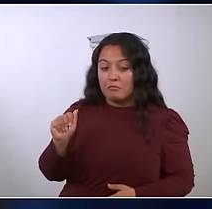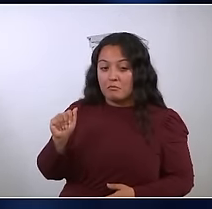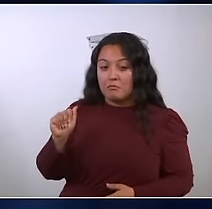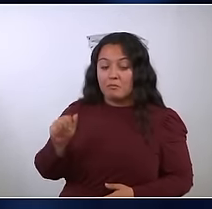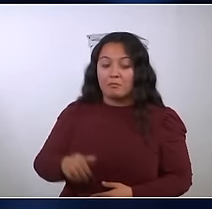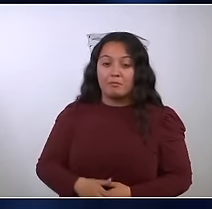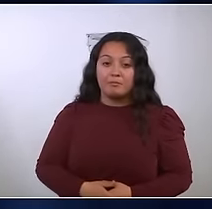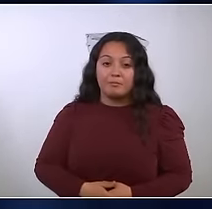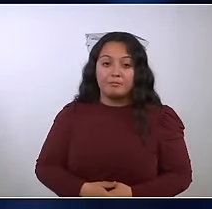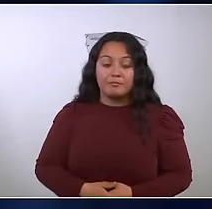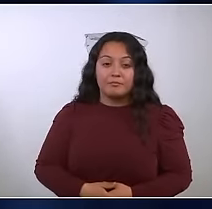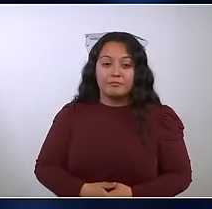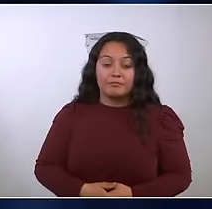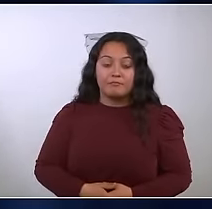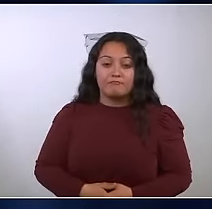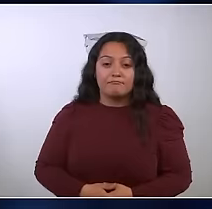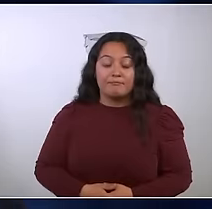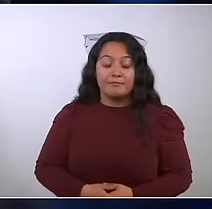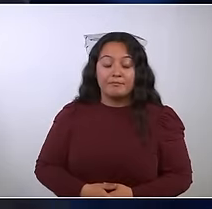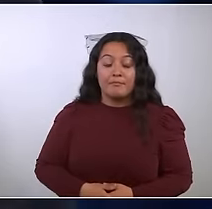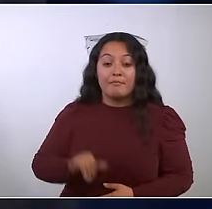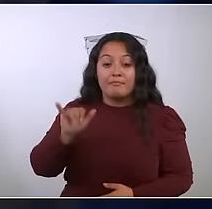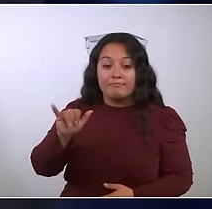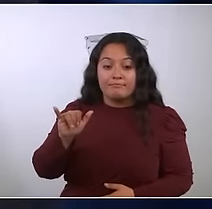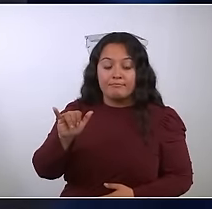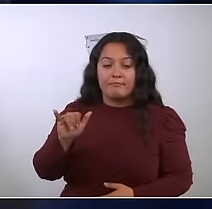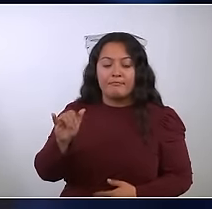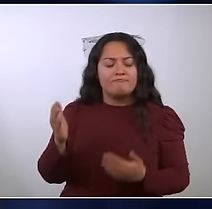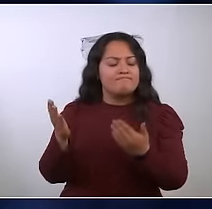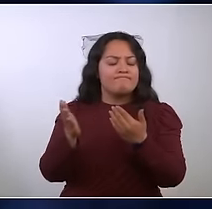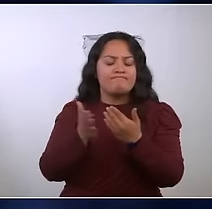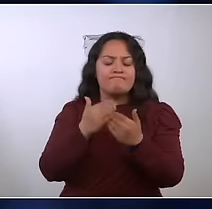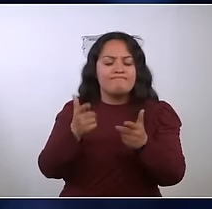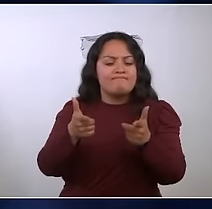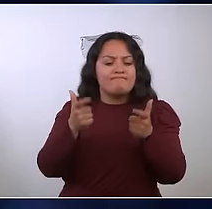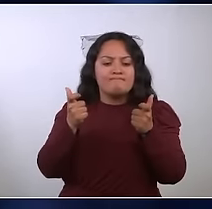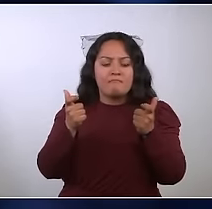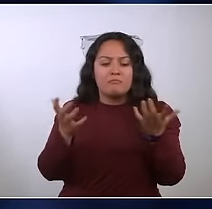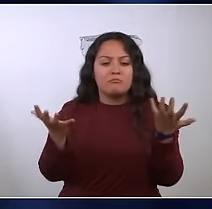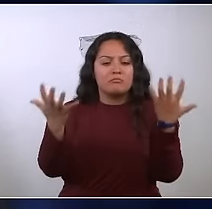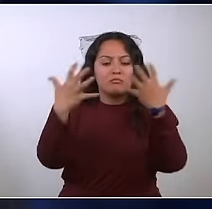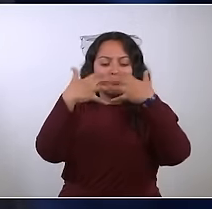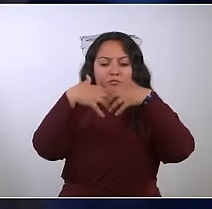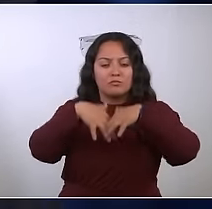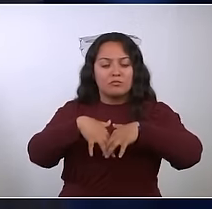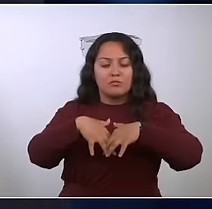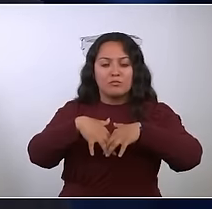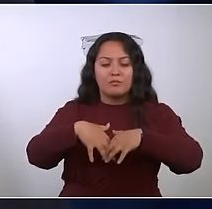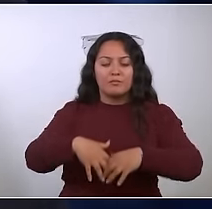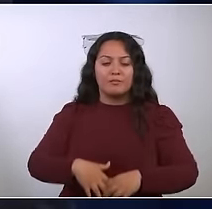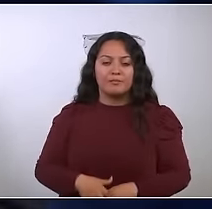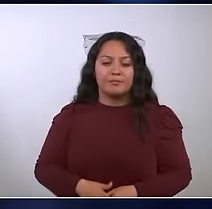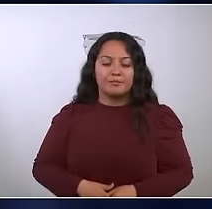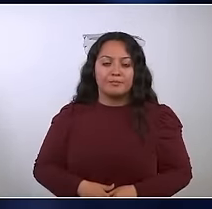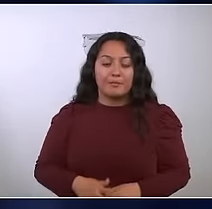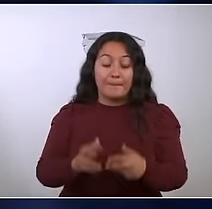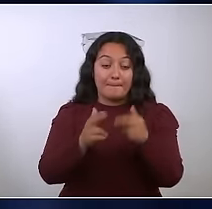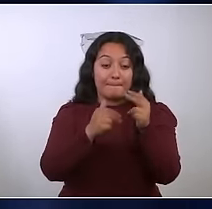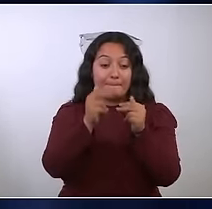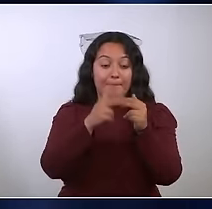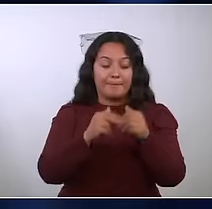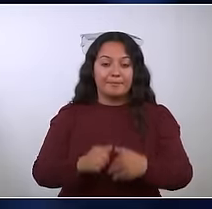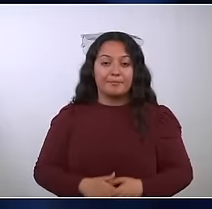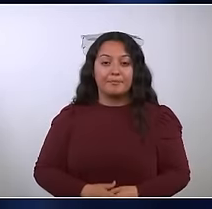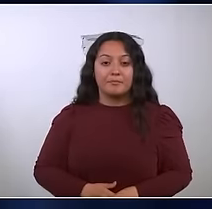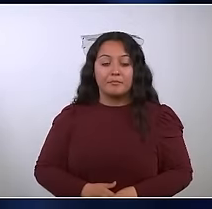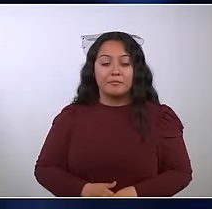como la Florida. Can easily destroy the hard work of its people. Pueden destruir fácilmente el trabajo arduo de las personas. But let me tell you that